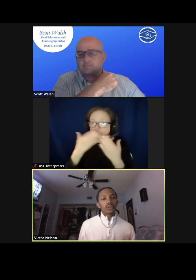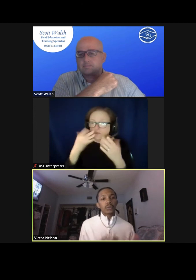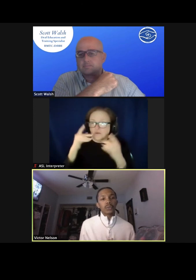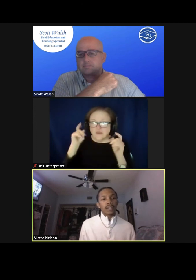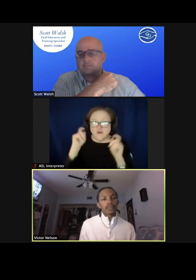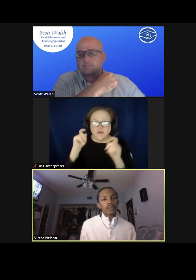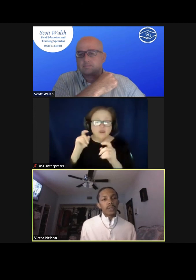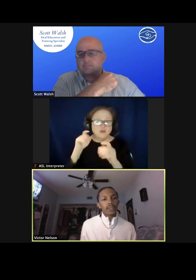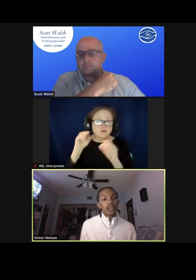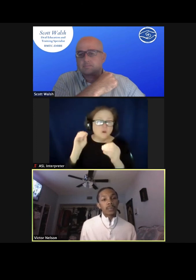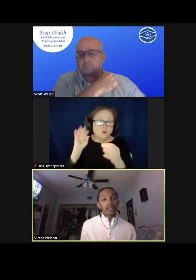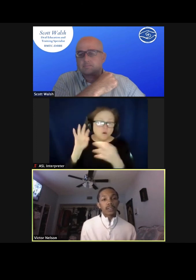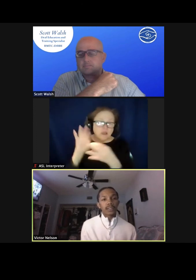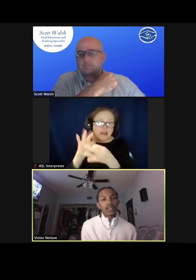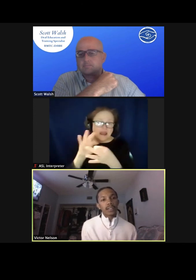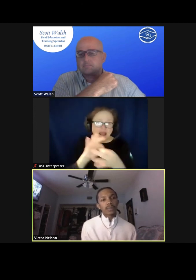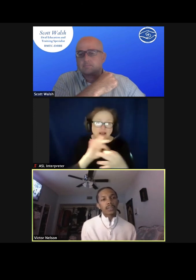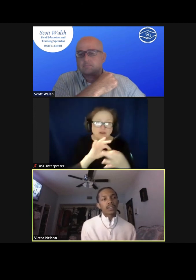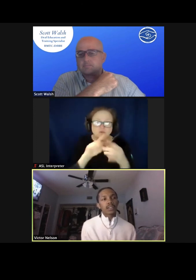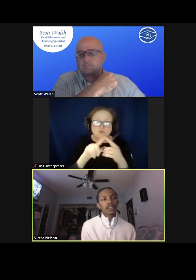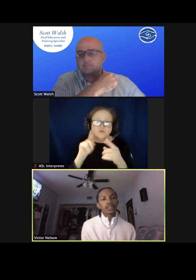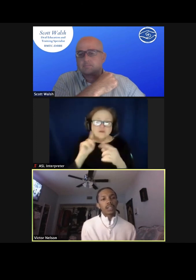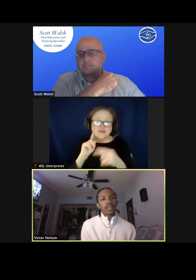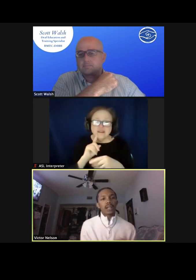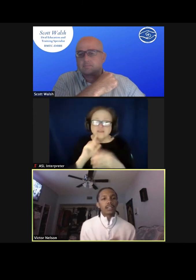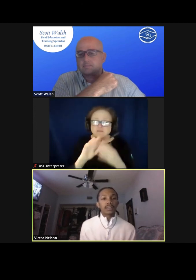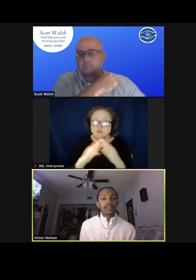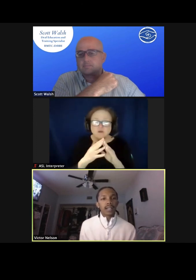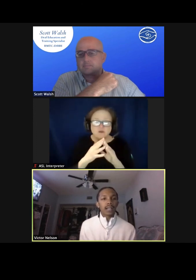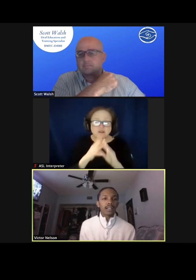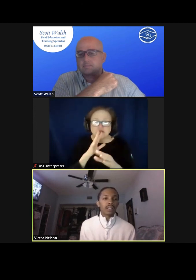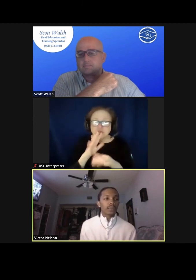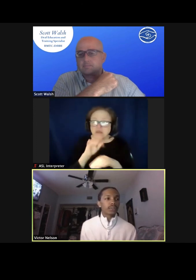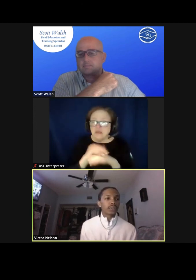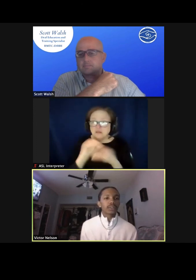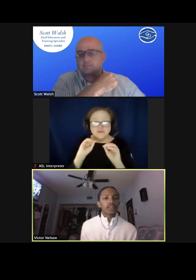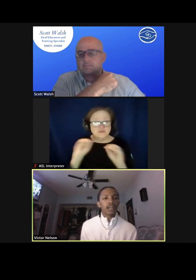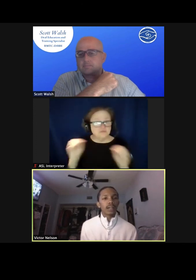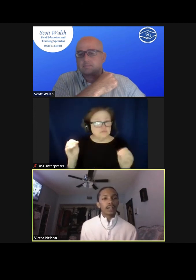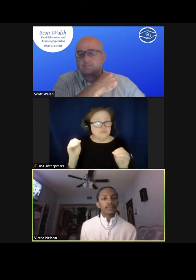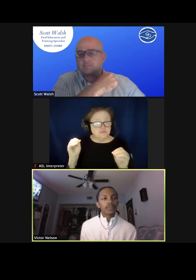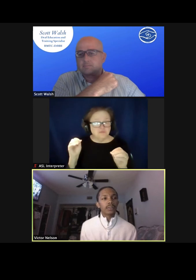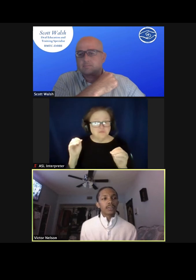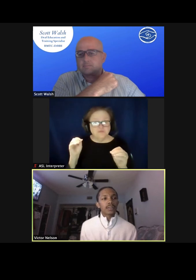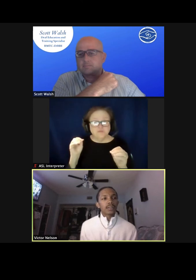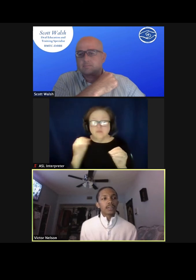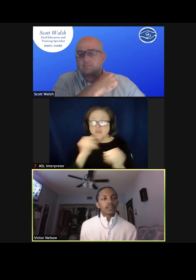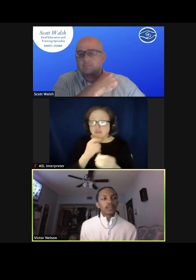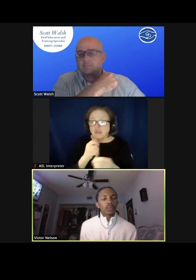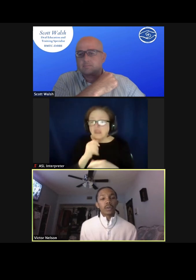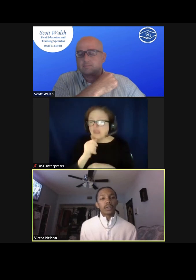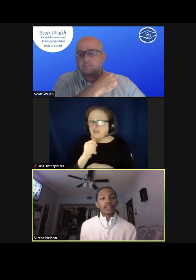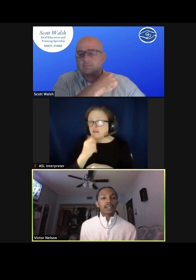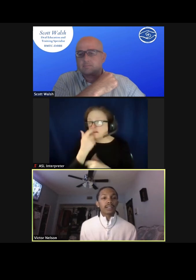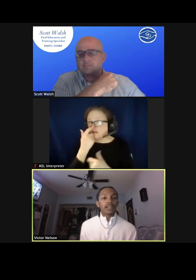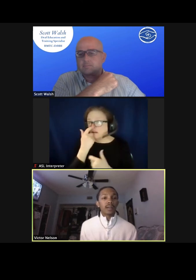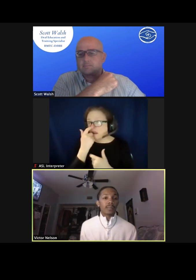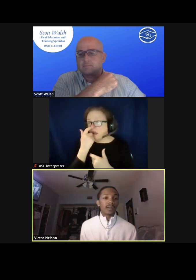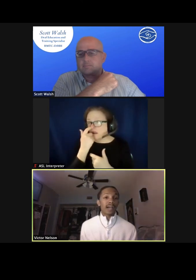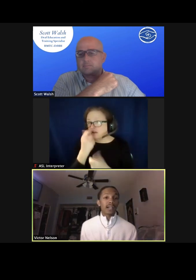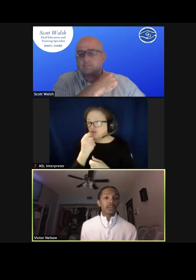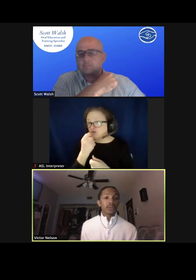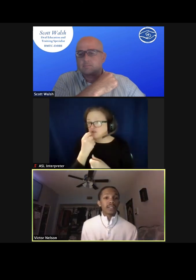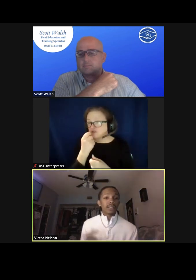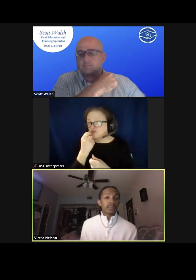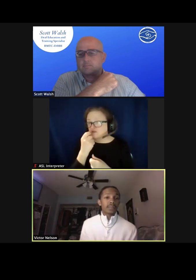to the deaf community because he doesn't speak English. And he's not in a position of where he can